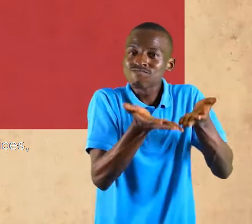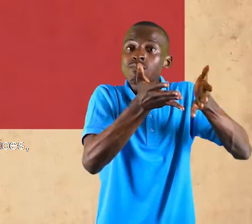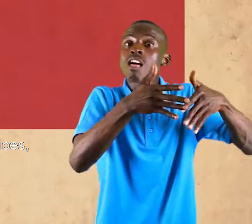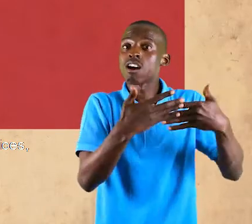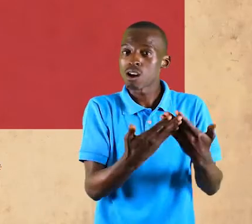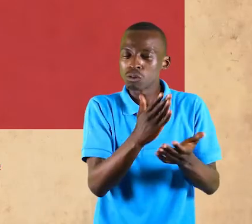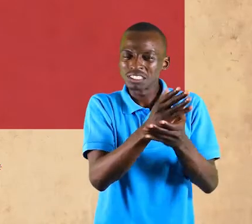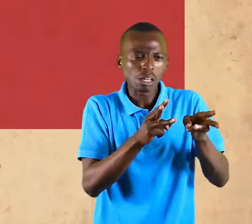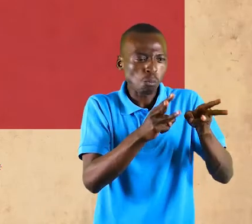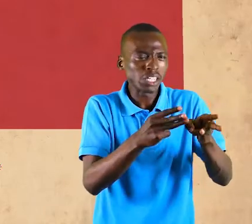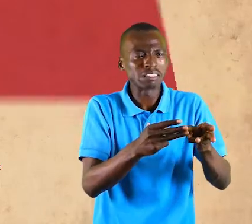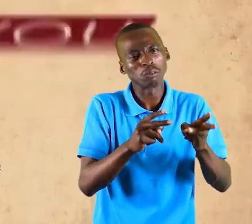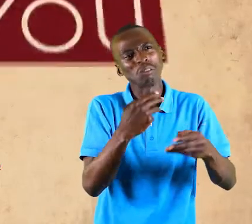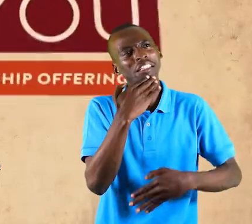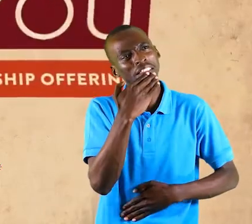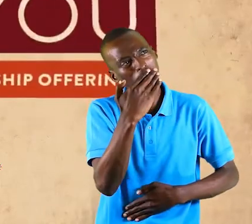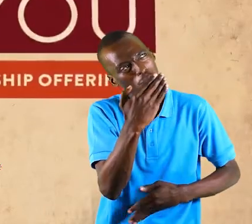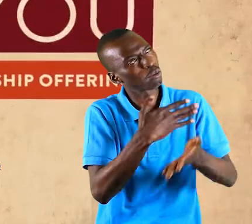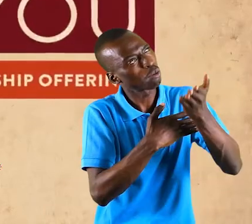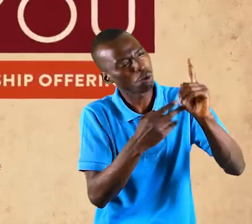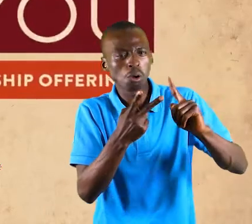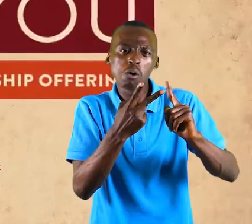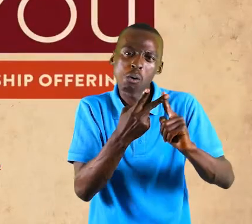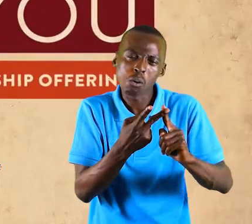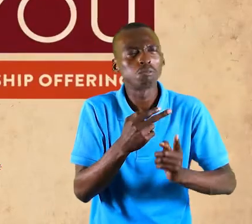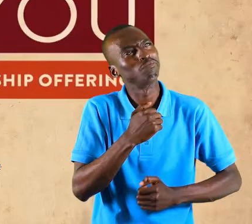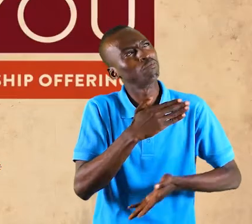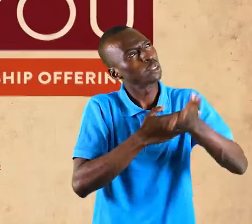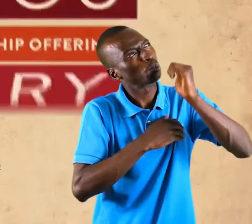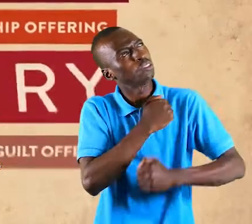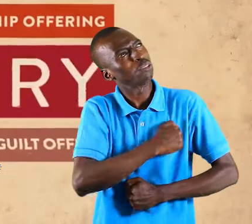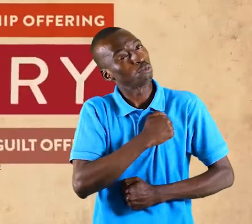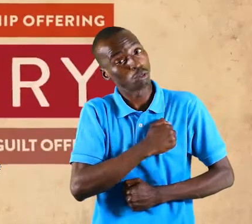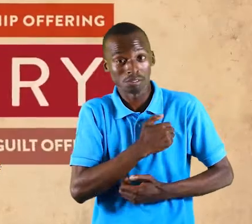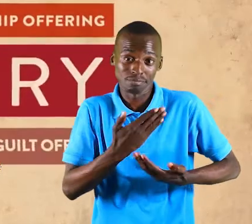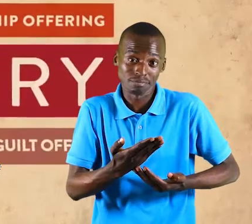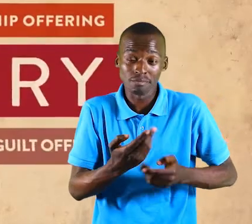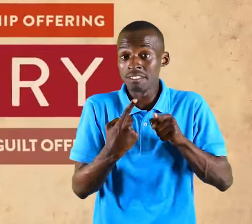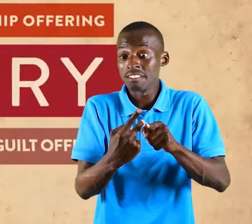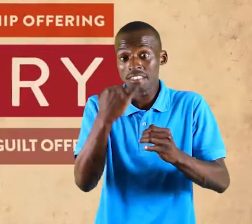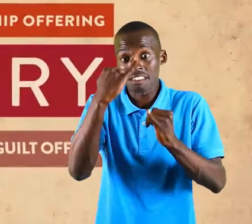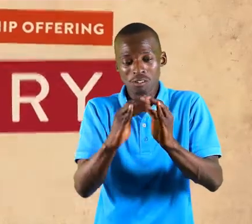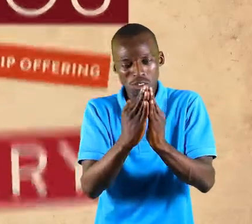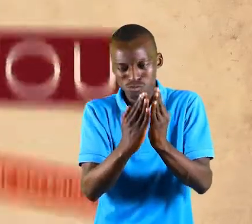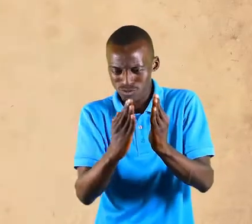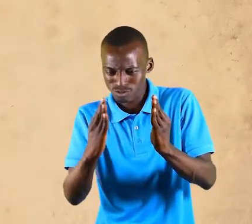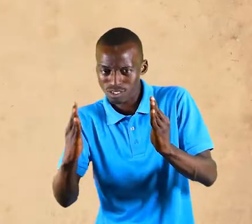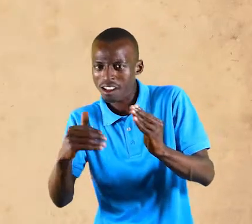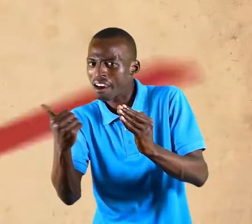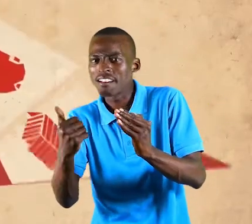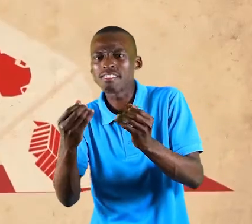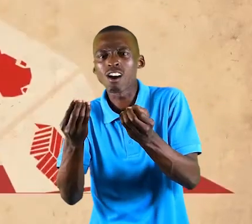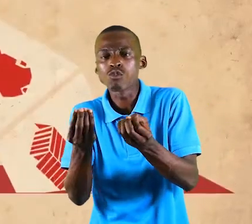these sacrifices. Some are ways of saying thank you to God, and others are simply ways of saying, I'm sorry. And here at the end of the book,